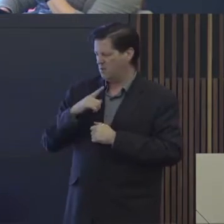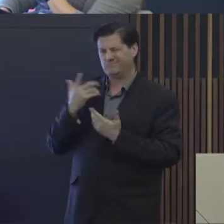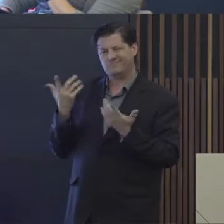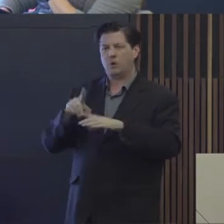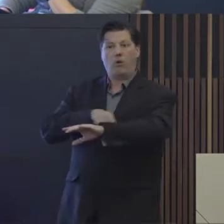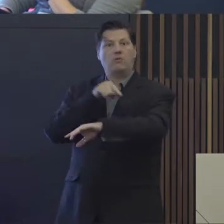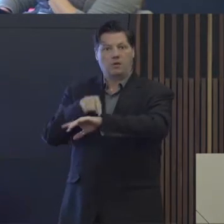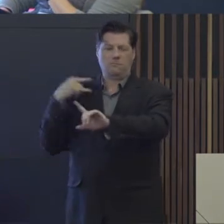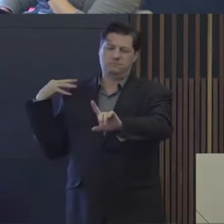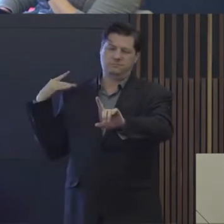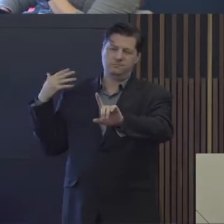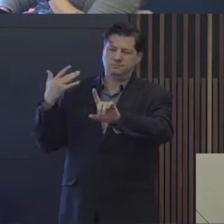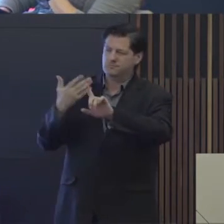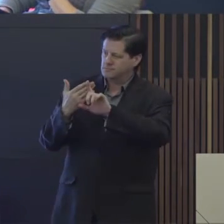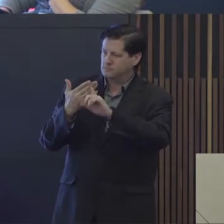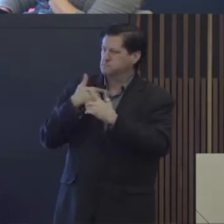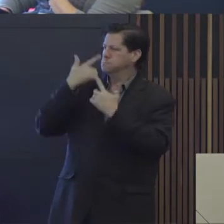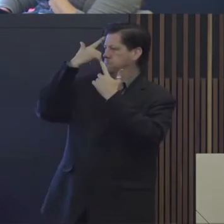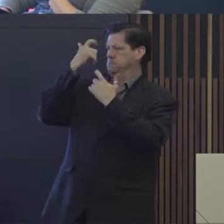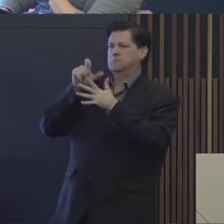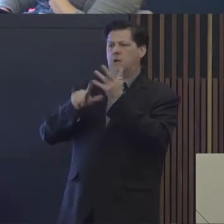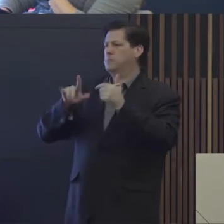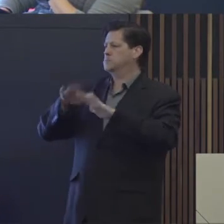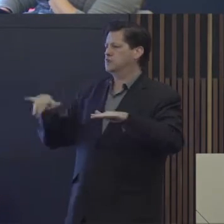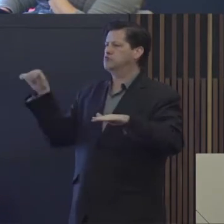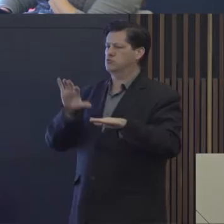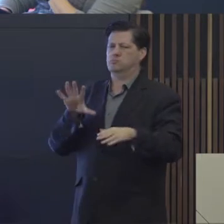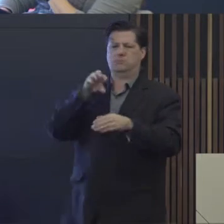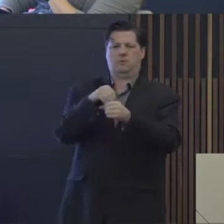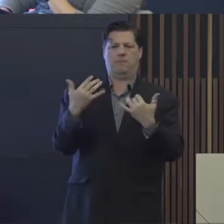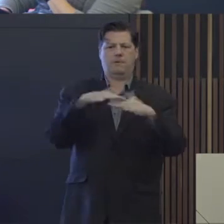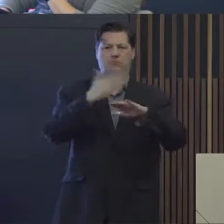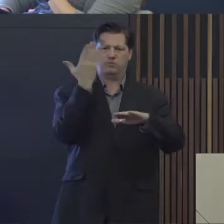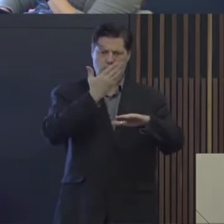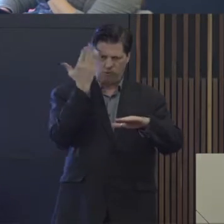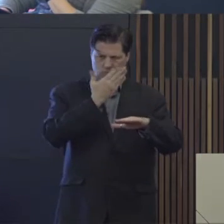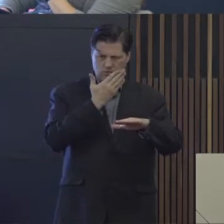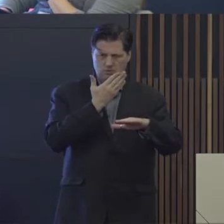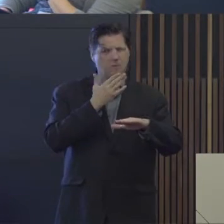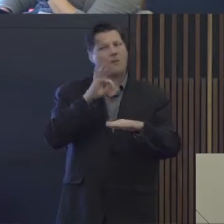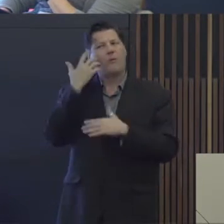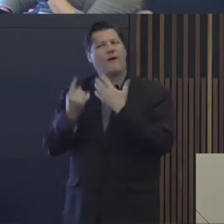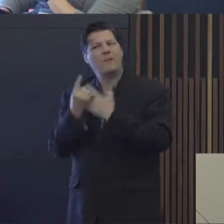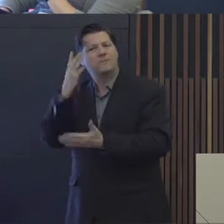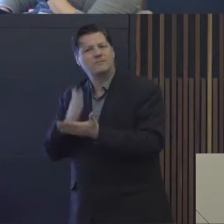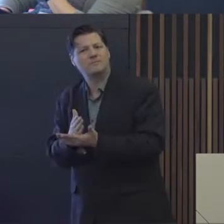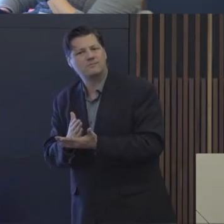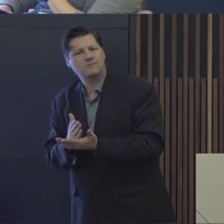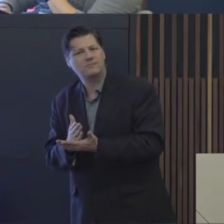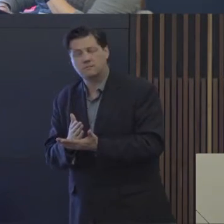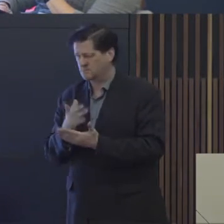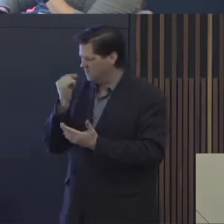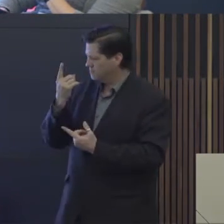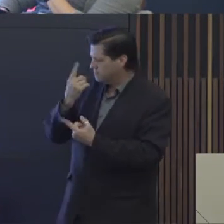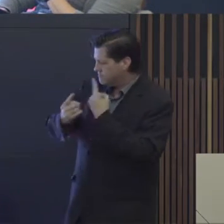this principle that disabled children should be in mainstream schools, and yet that's not always what's happening. Can you just tell us a little bit about